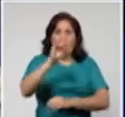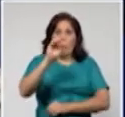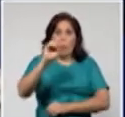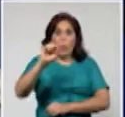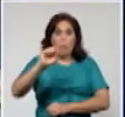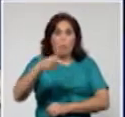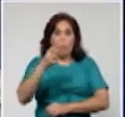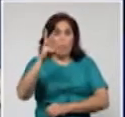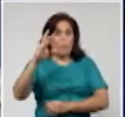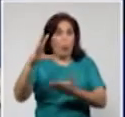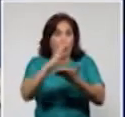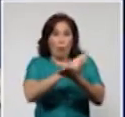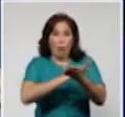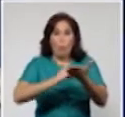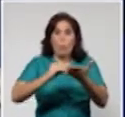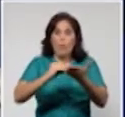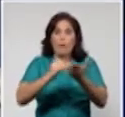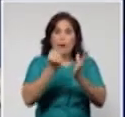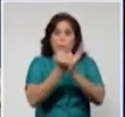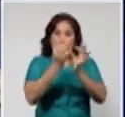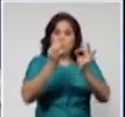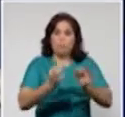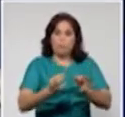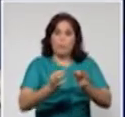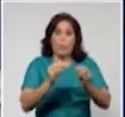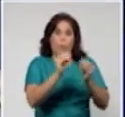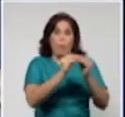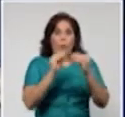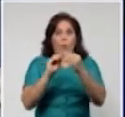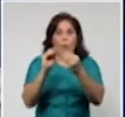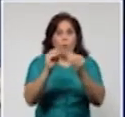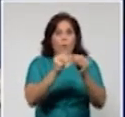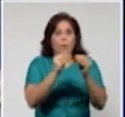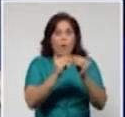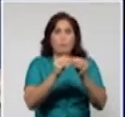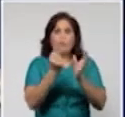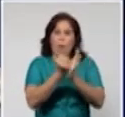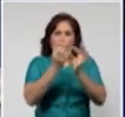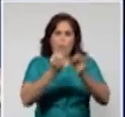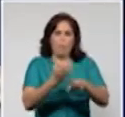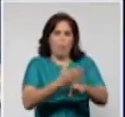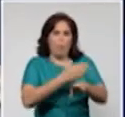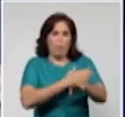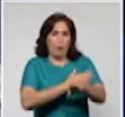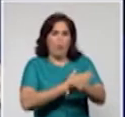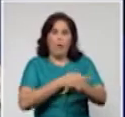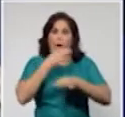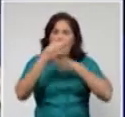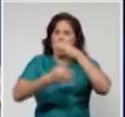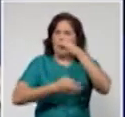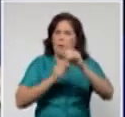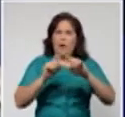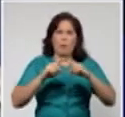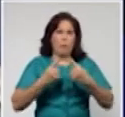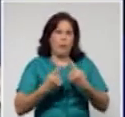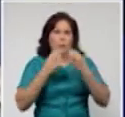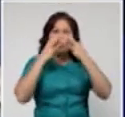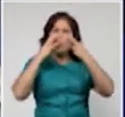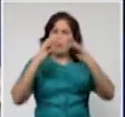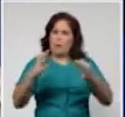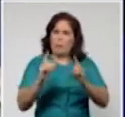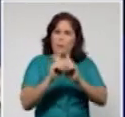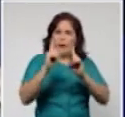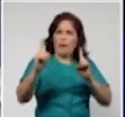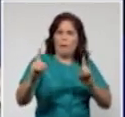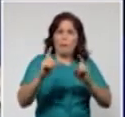3,436 people, or 90.3% of all cases diagnosed in Cuba, had contact with someone who had